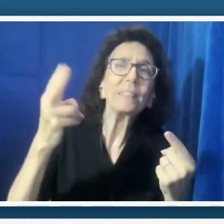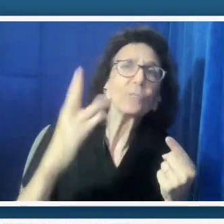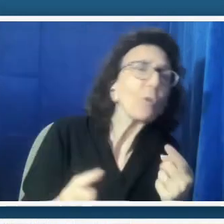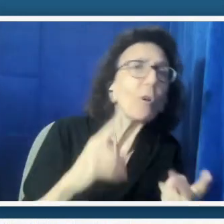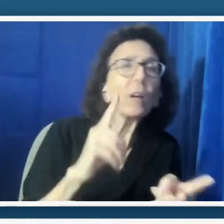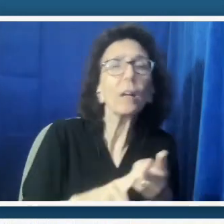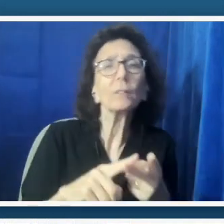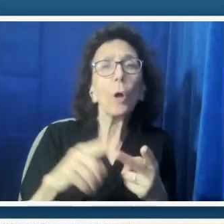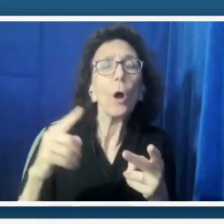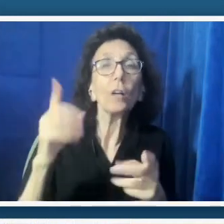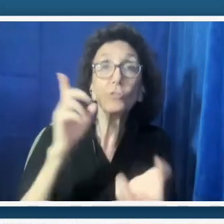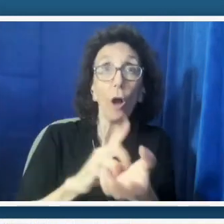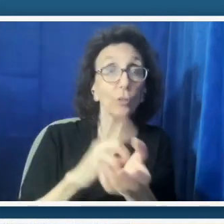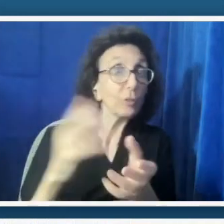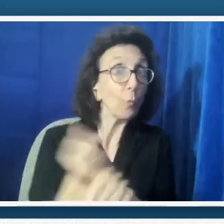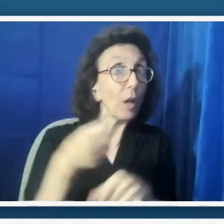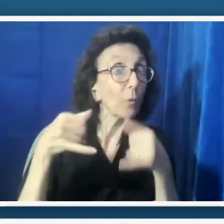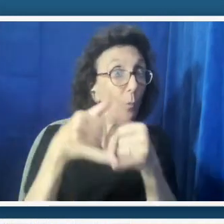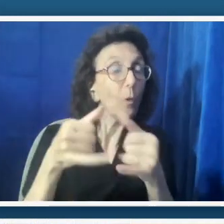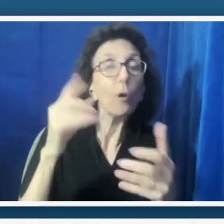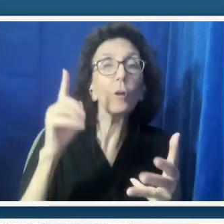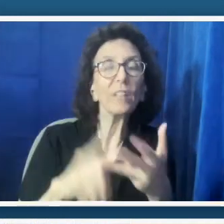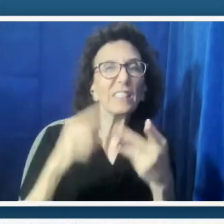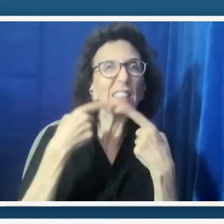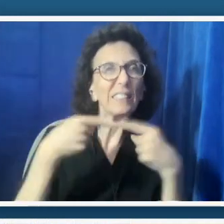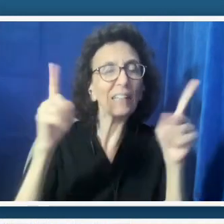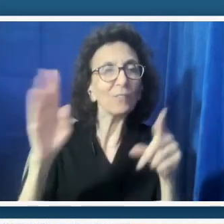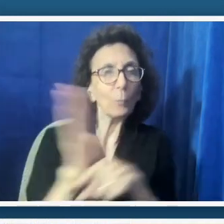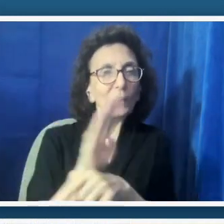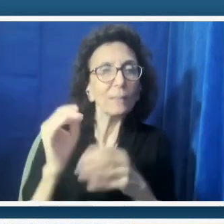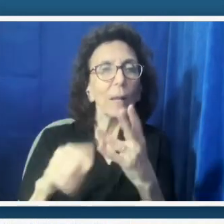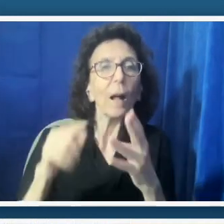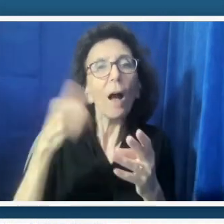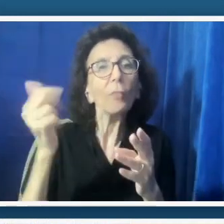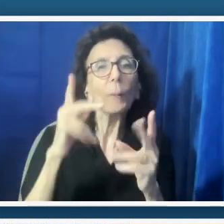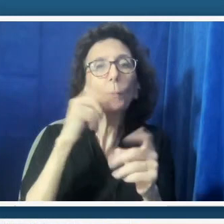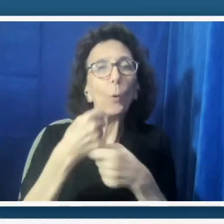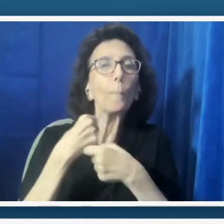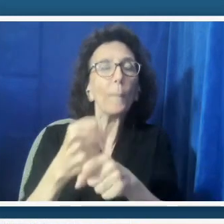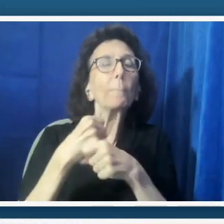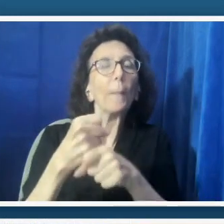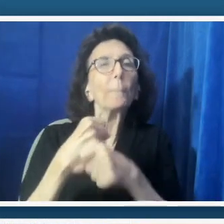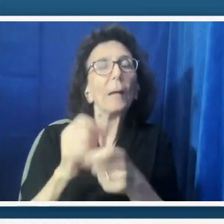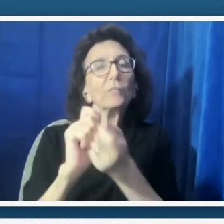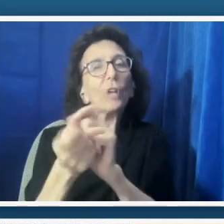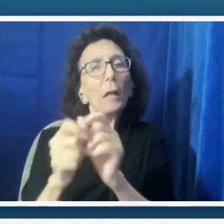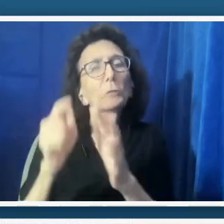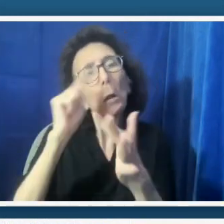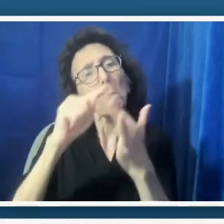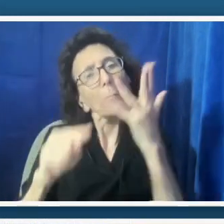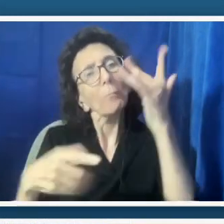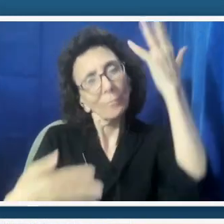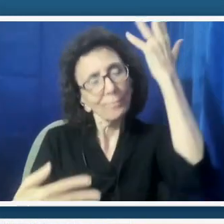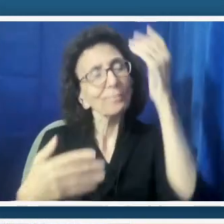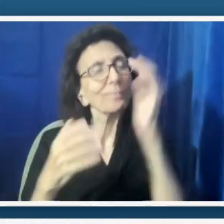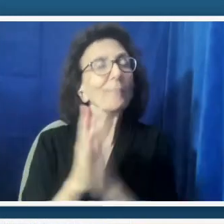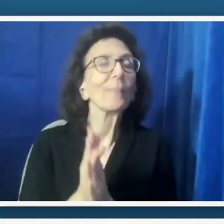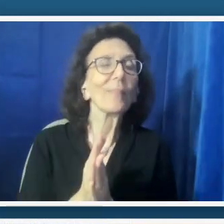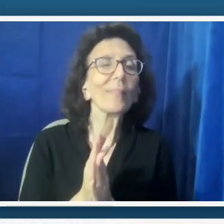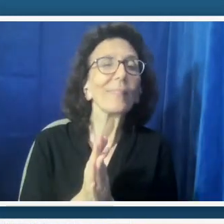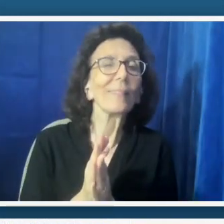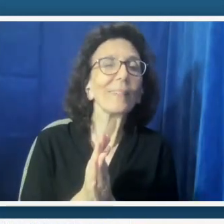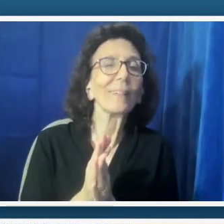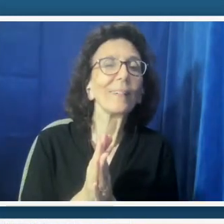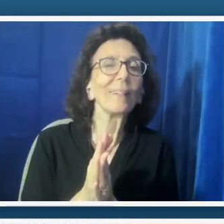award-winning doctors, successful entrepreneurs, and change makers, among others. Something that I've been talking about and kind